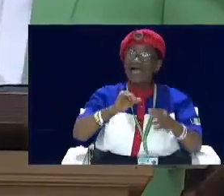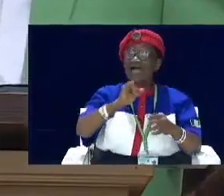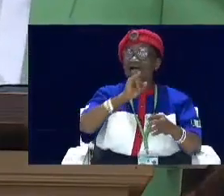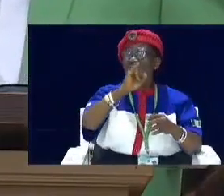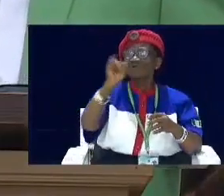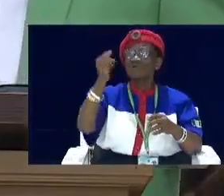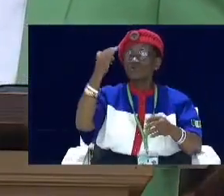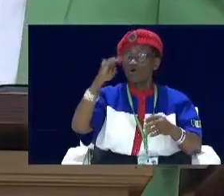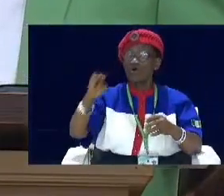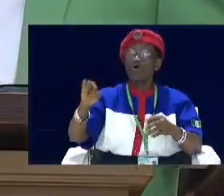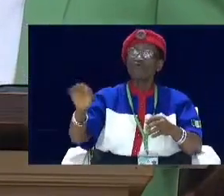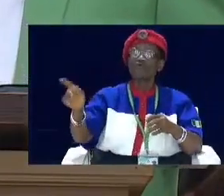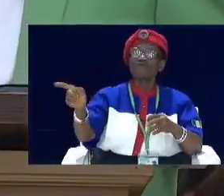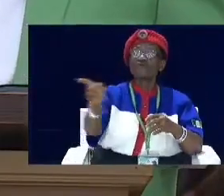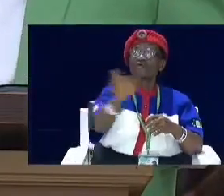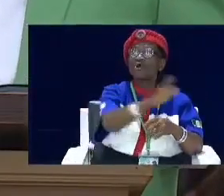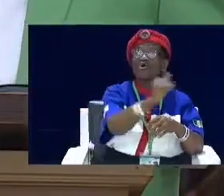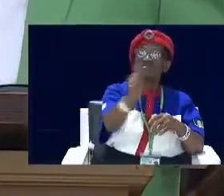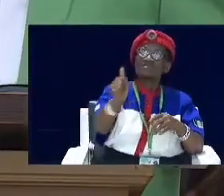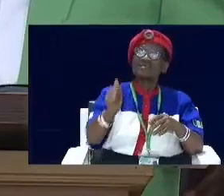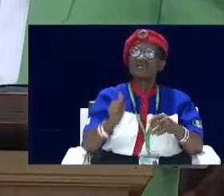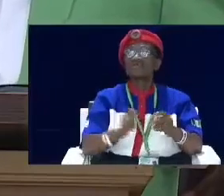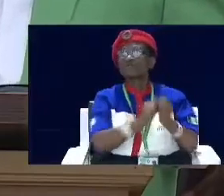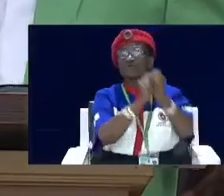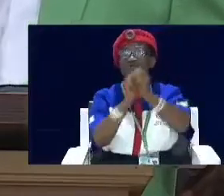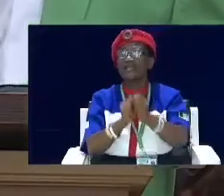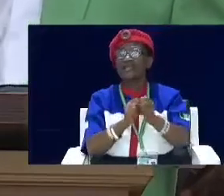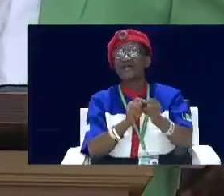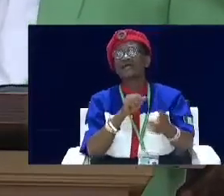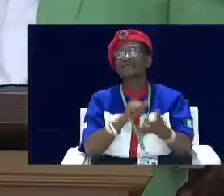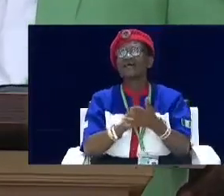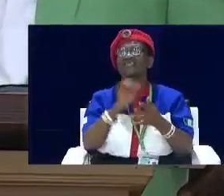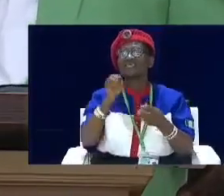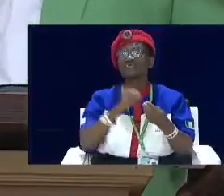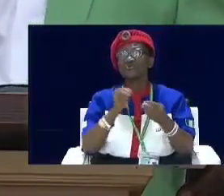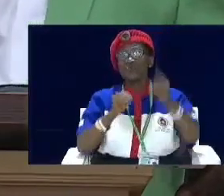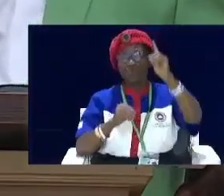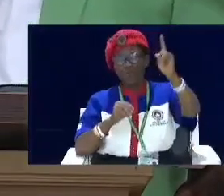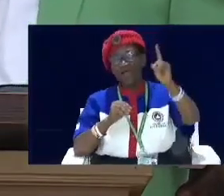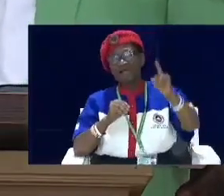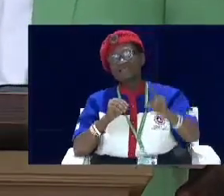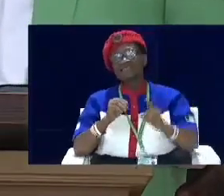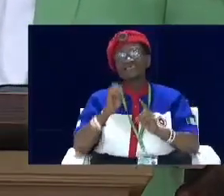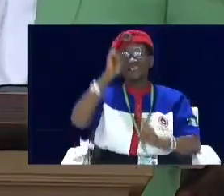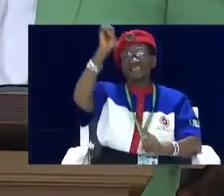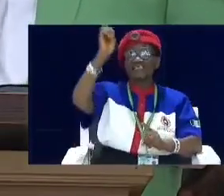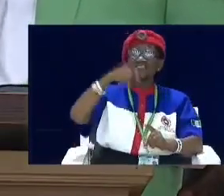another. That's one. Two. He says, iron sharpeneth